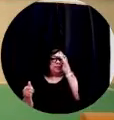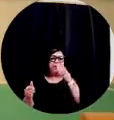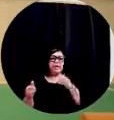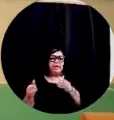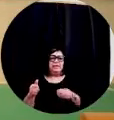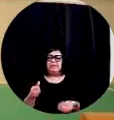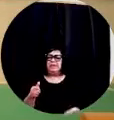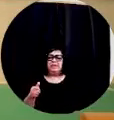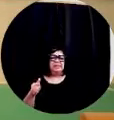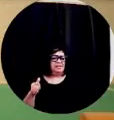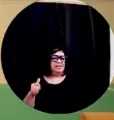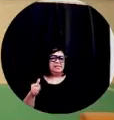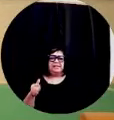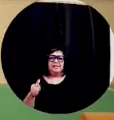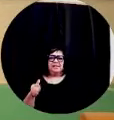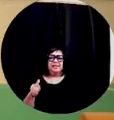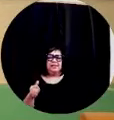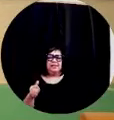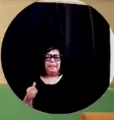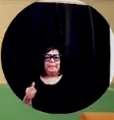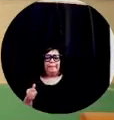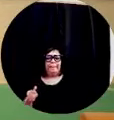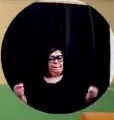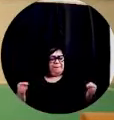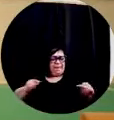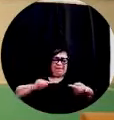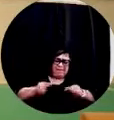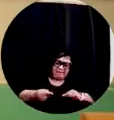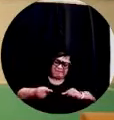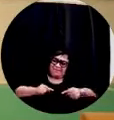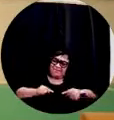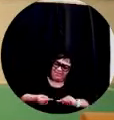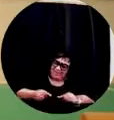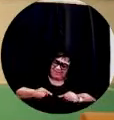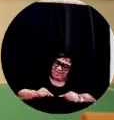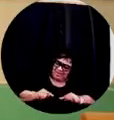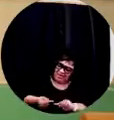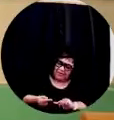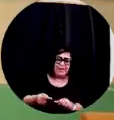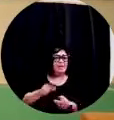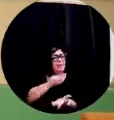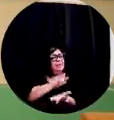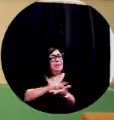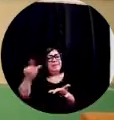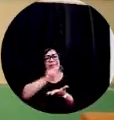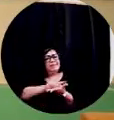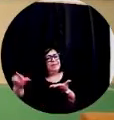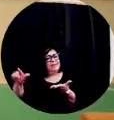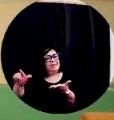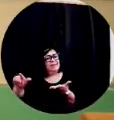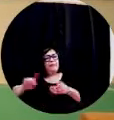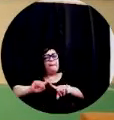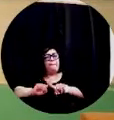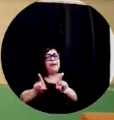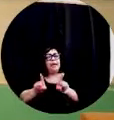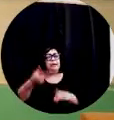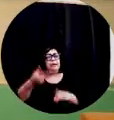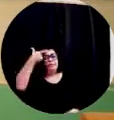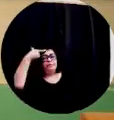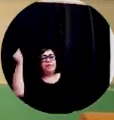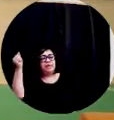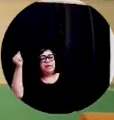overwhelmed with everyday life. But because